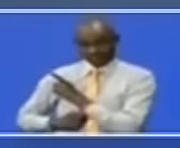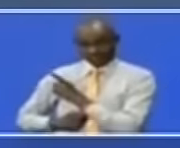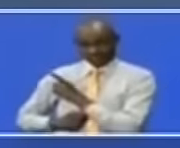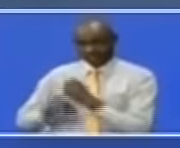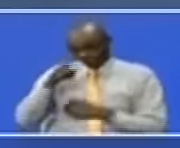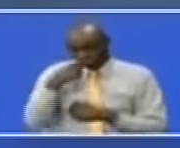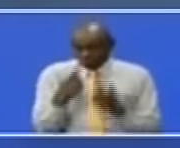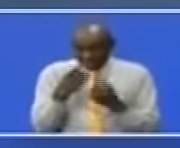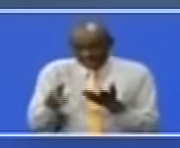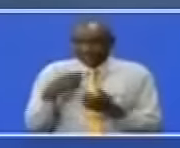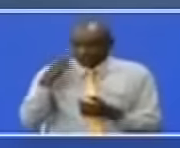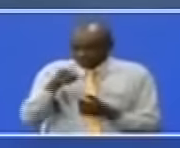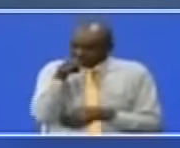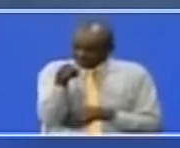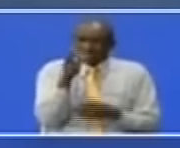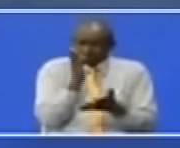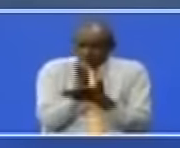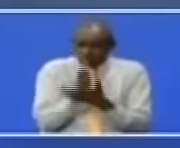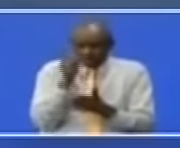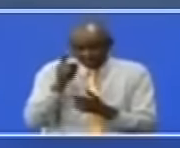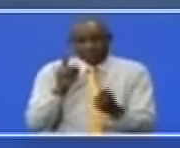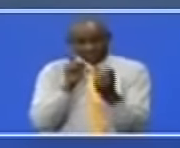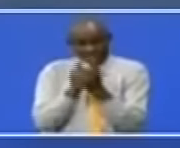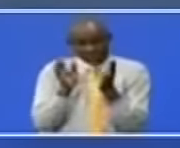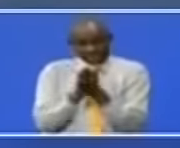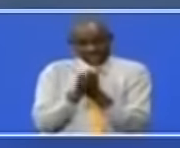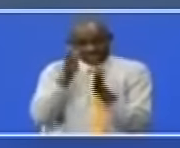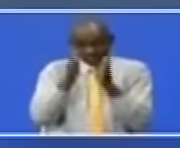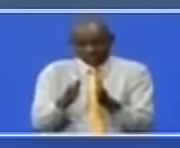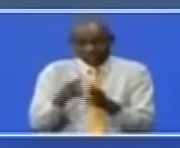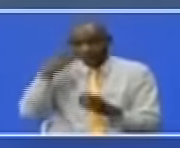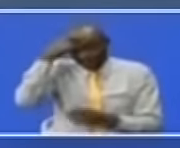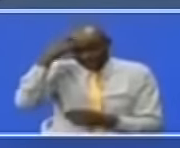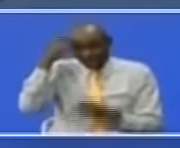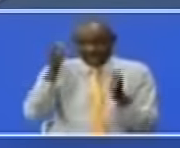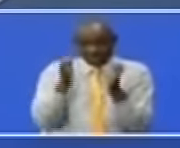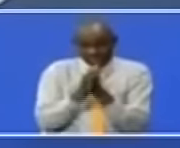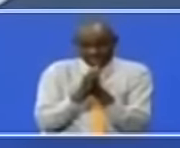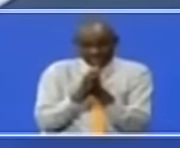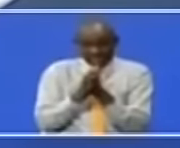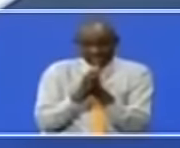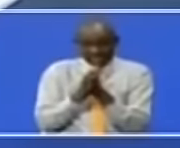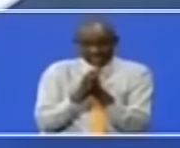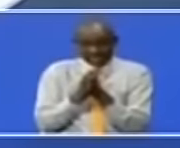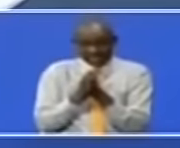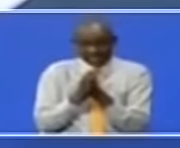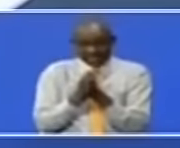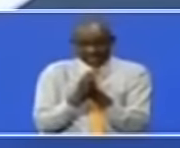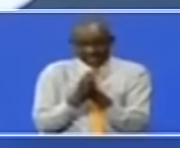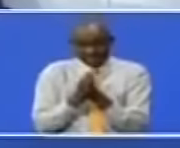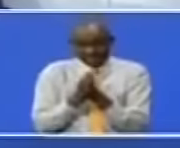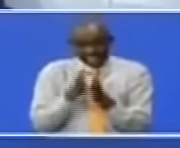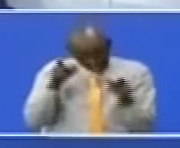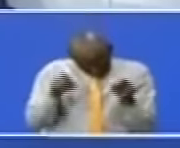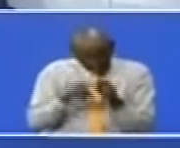is the next guy to face. He's the one facing Raila. So Wetangula and Ani should keep quiet. In the